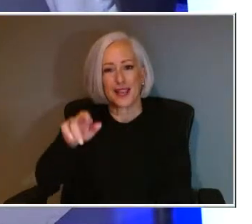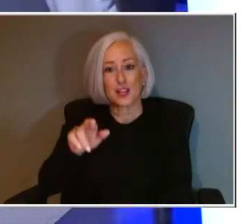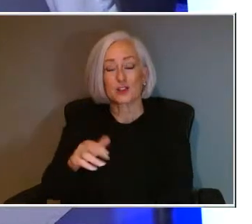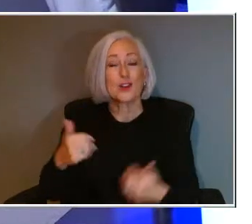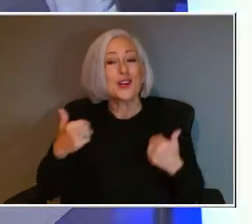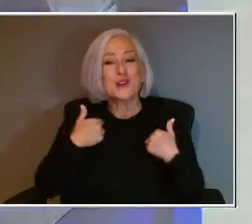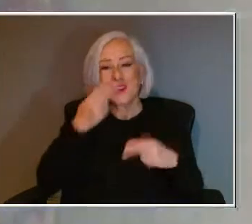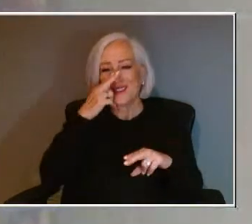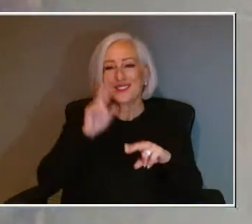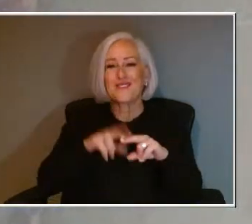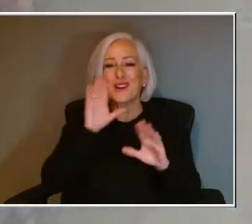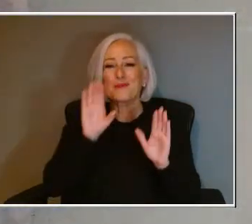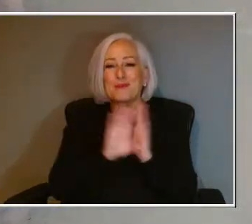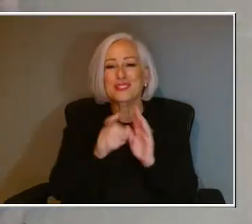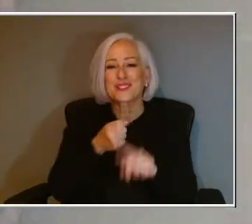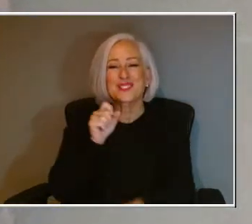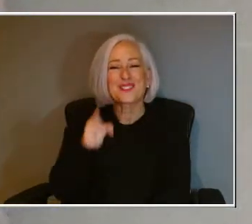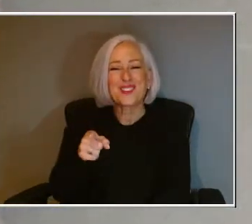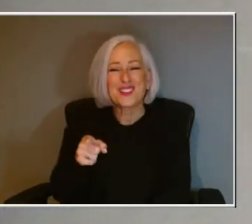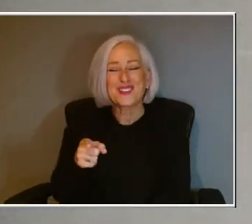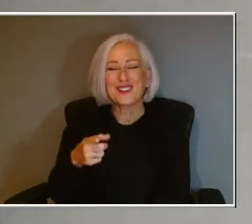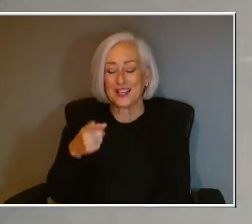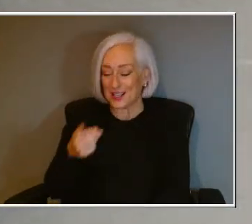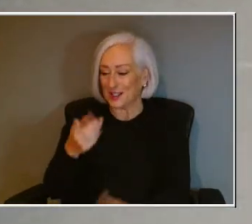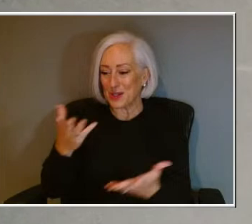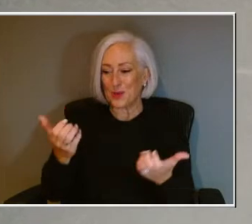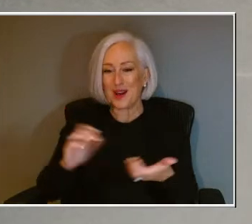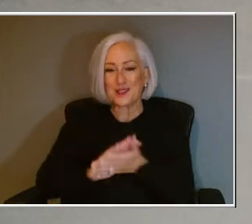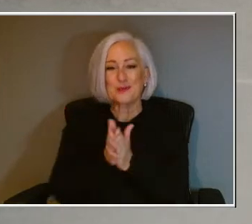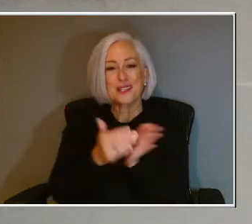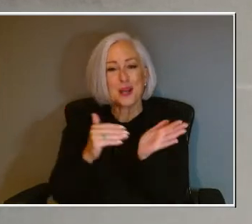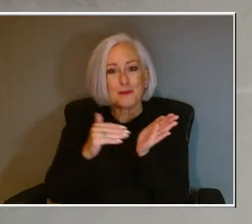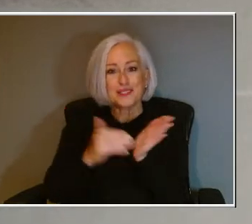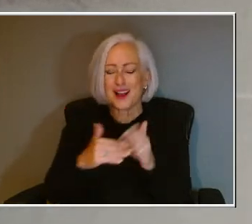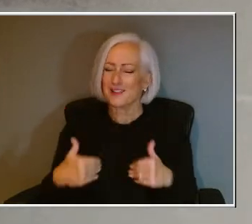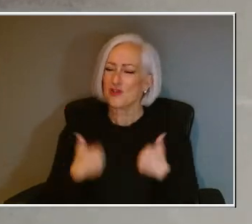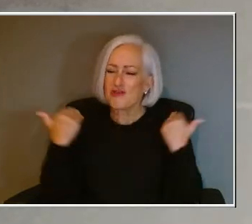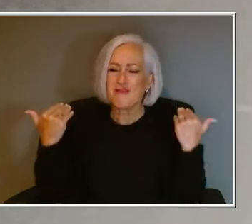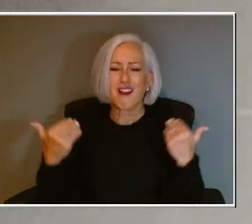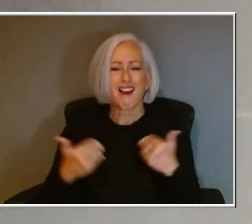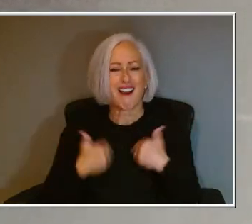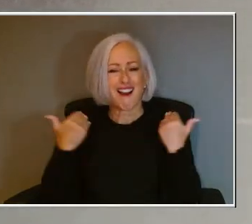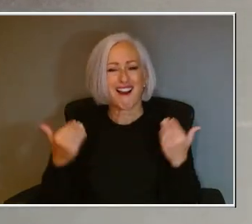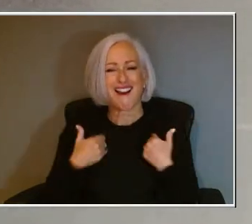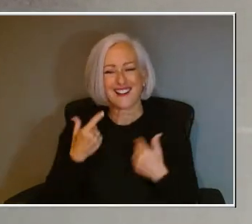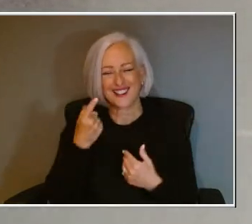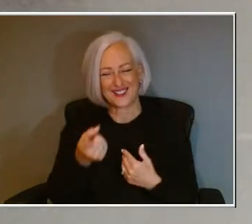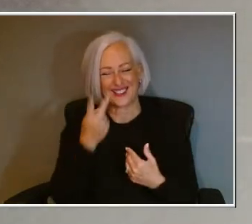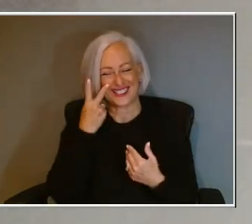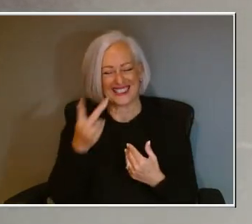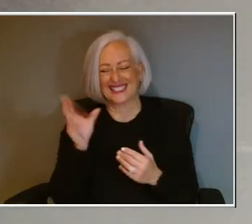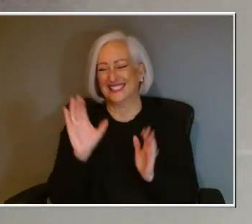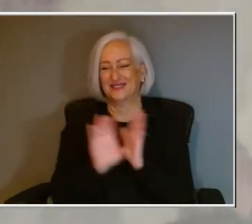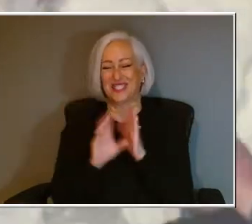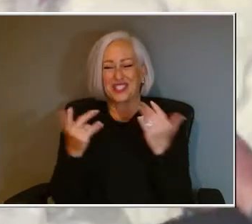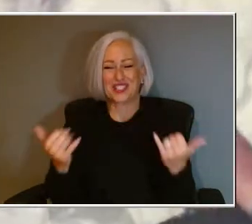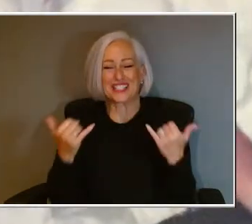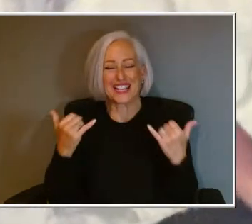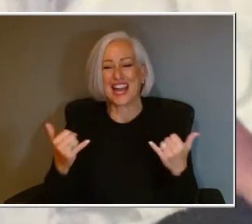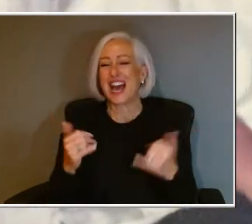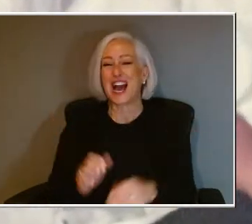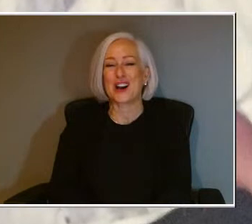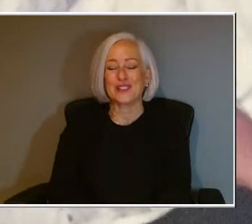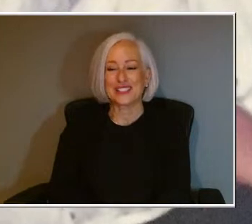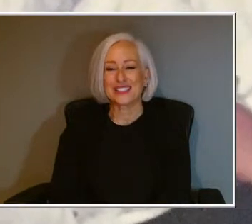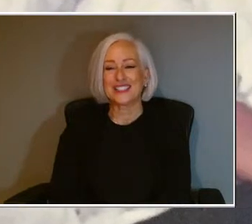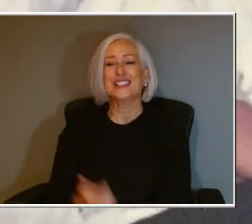Deepika. You wanted to be a doctor at a very young age. We're looking at some photos now, and as we've been talking,